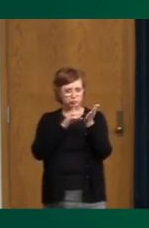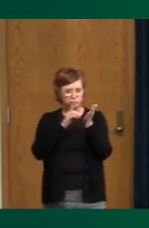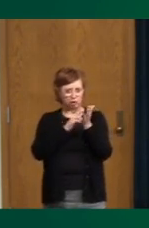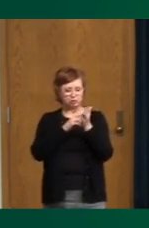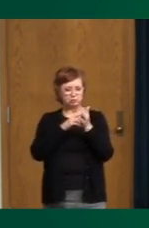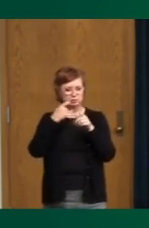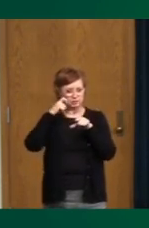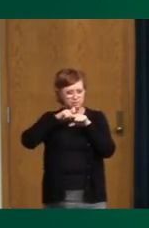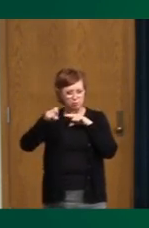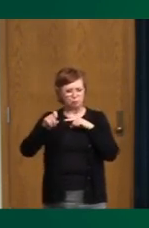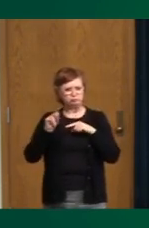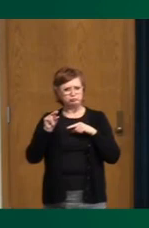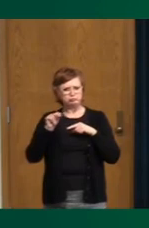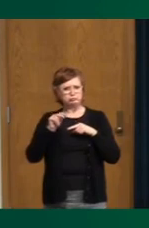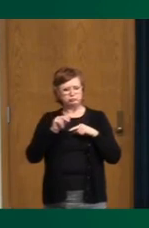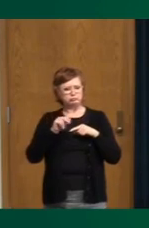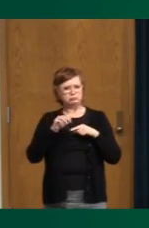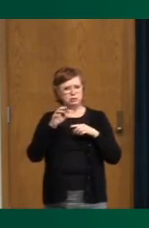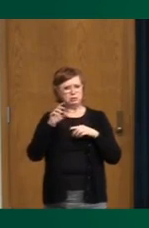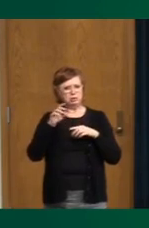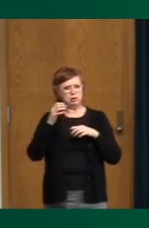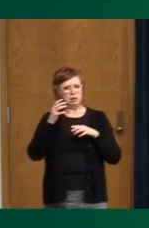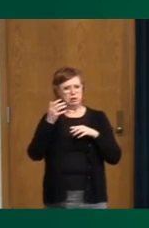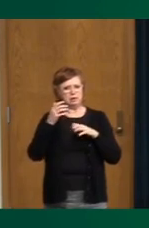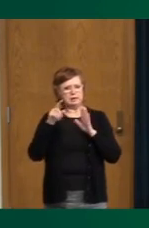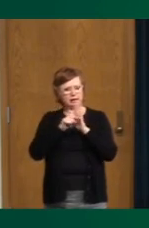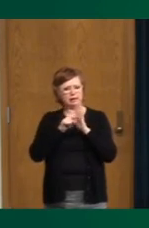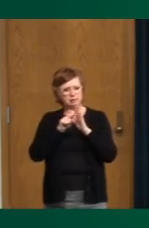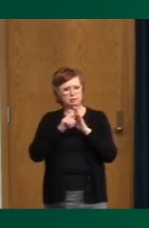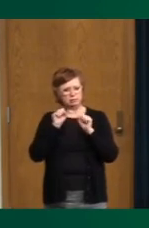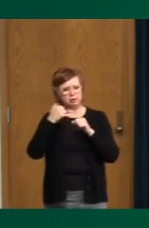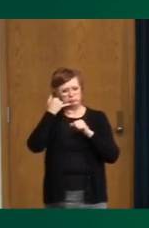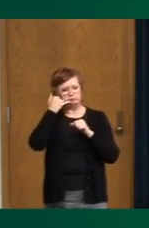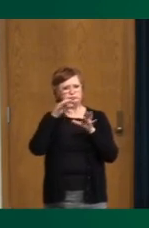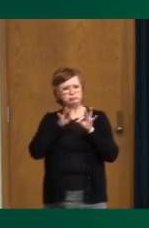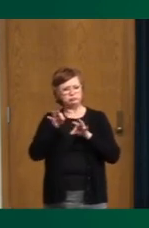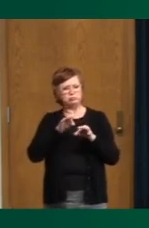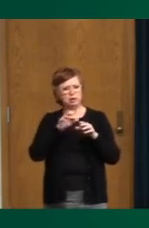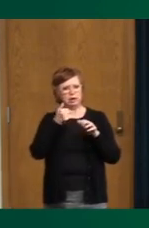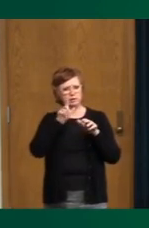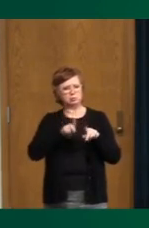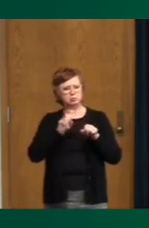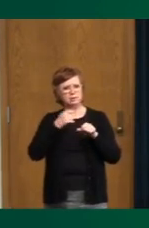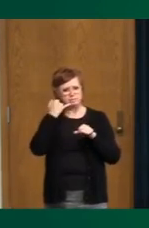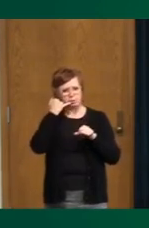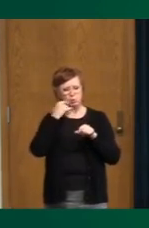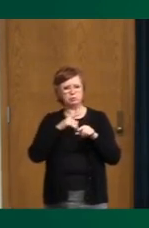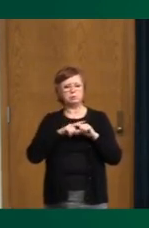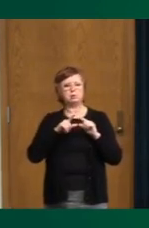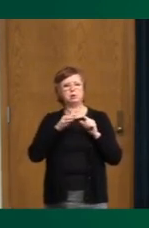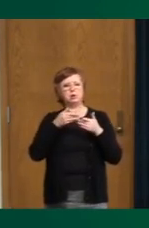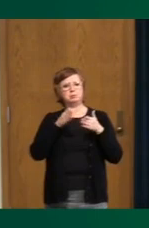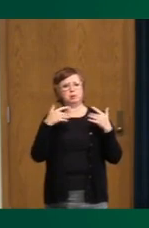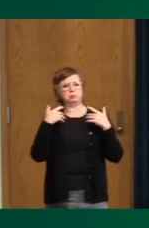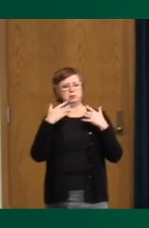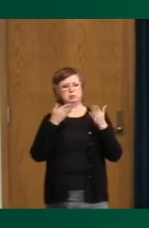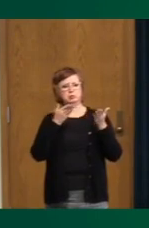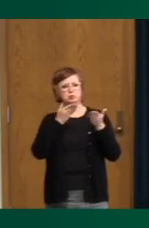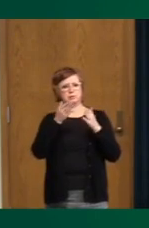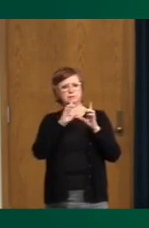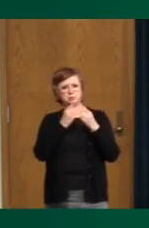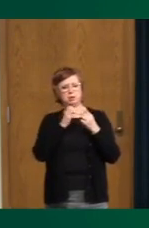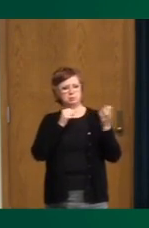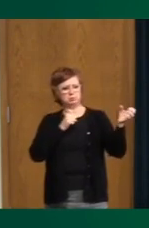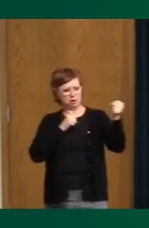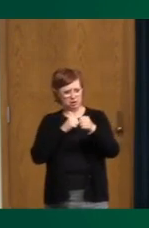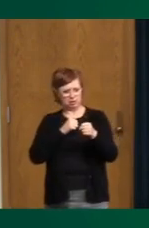hard, looking across the public service, the provincial public service first of all, to bring a number of employees up to